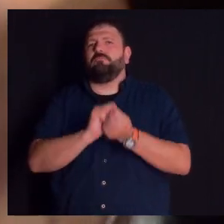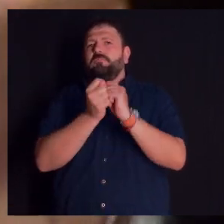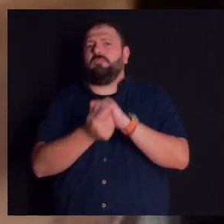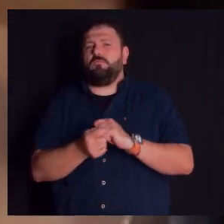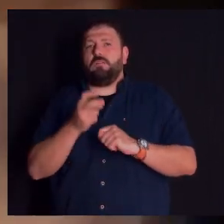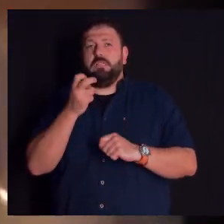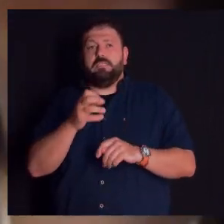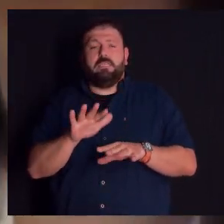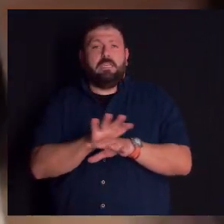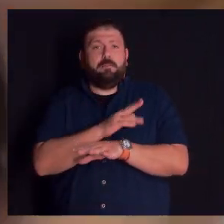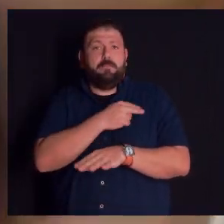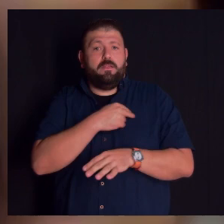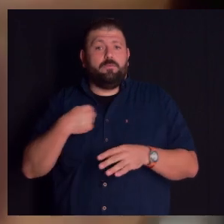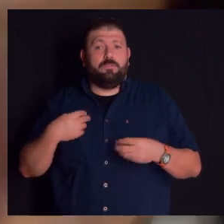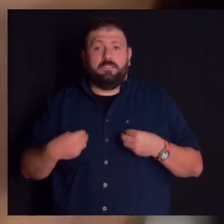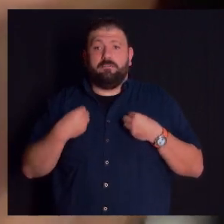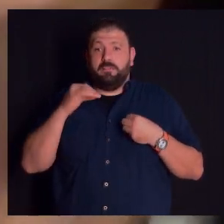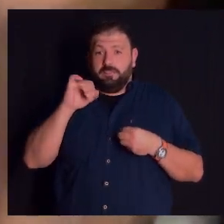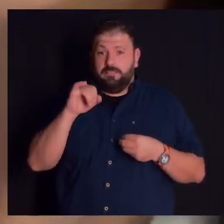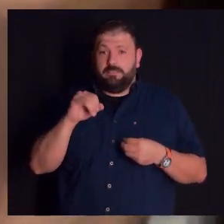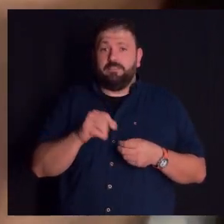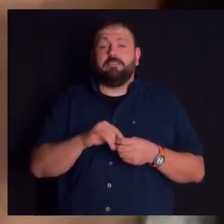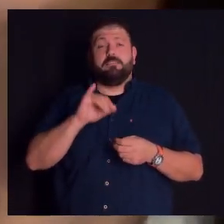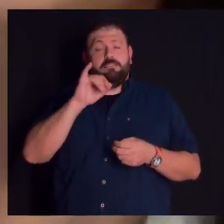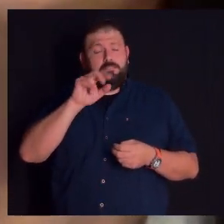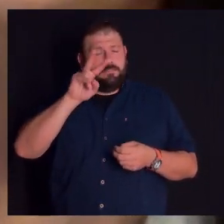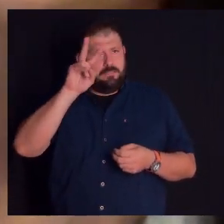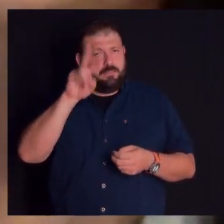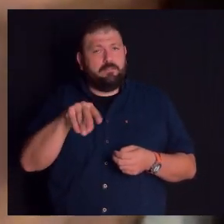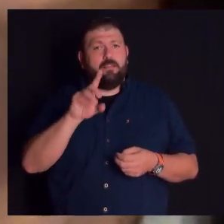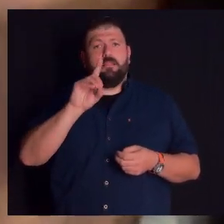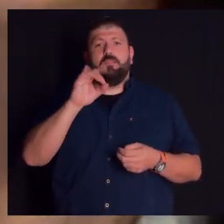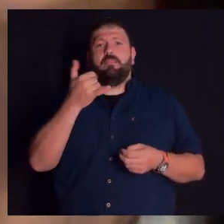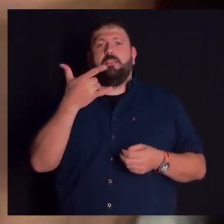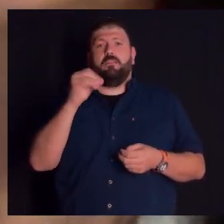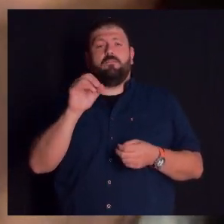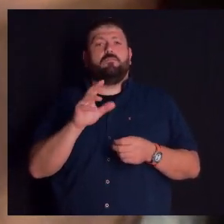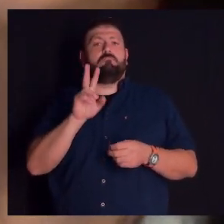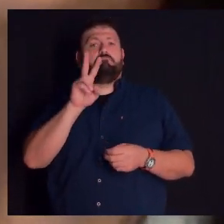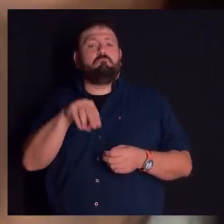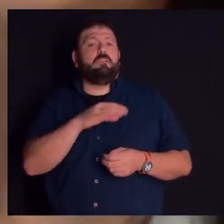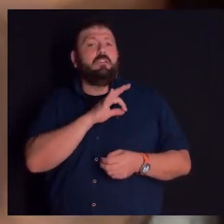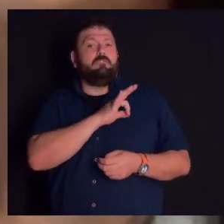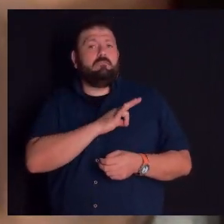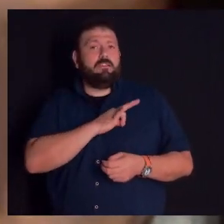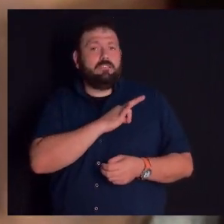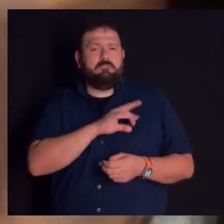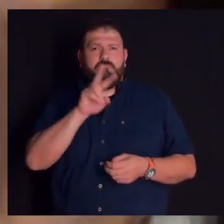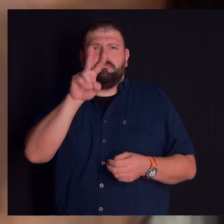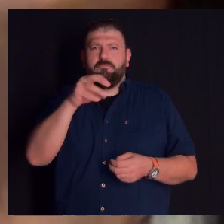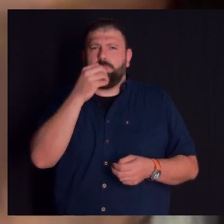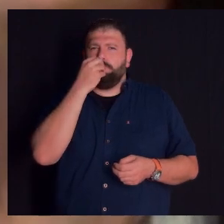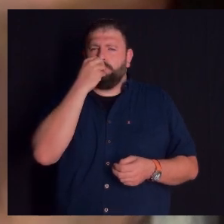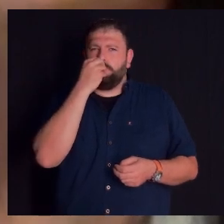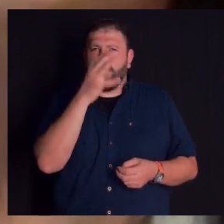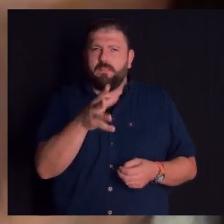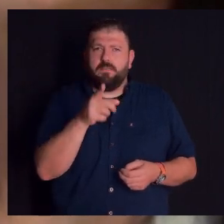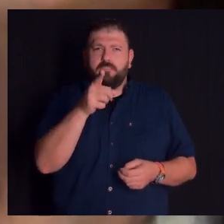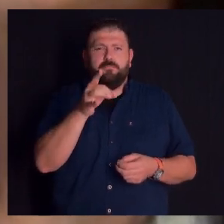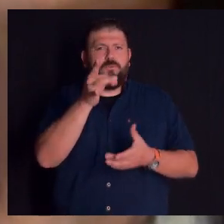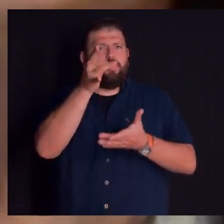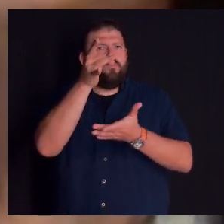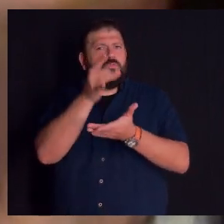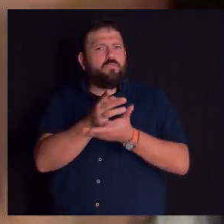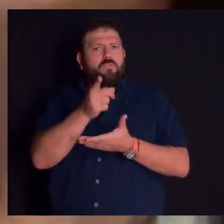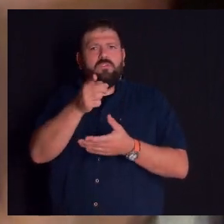started also to help people to transform their life. Yes, of course, Diego, congratulations. This concept